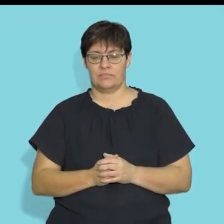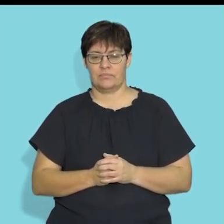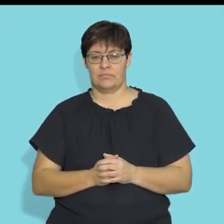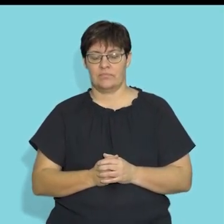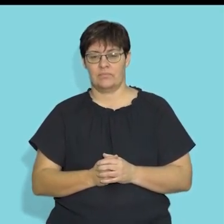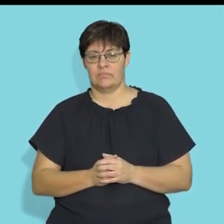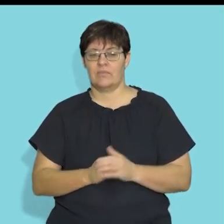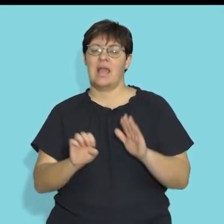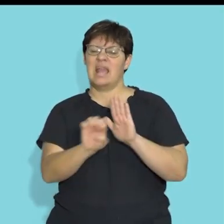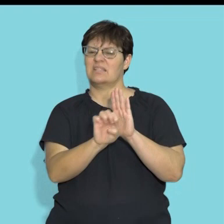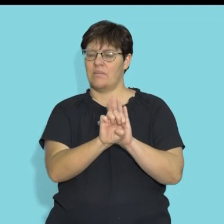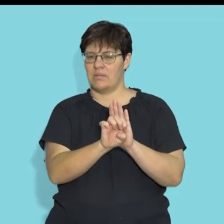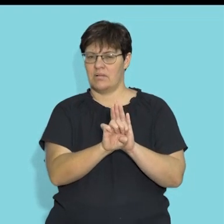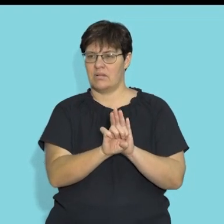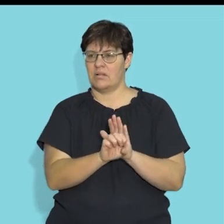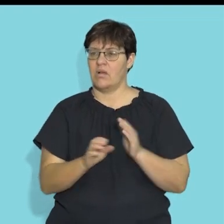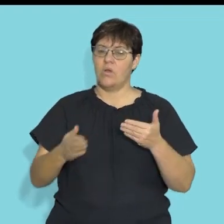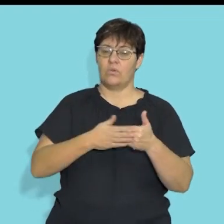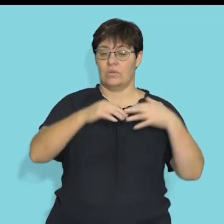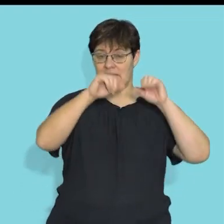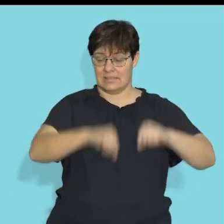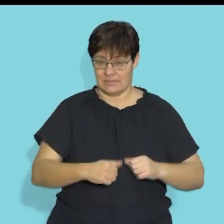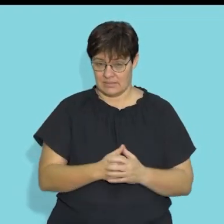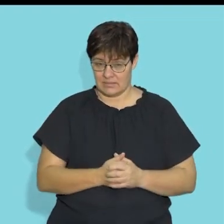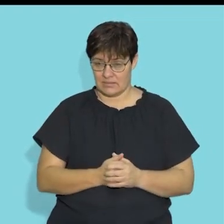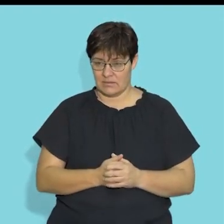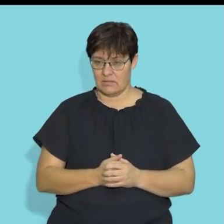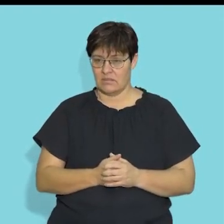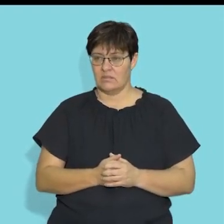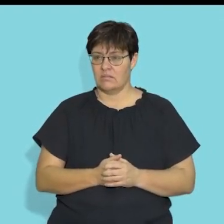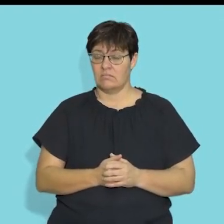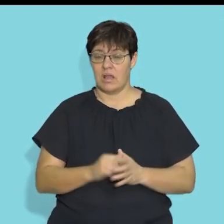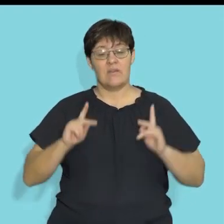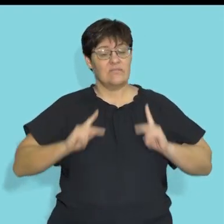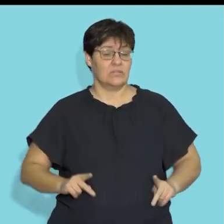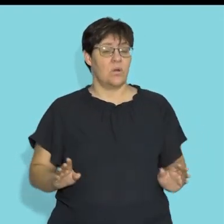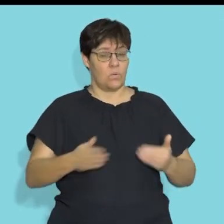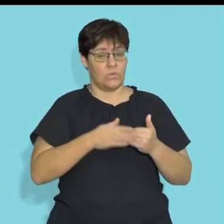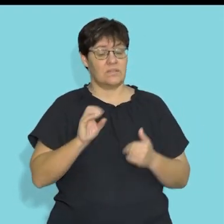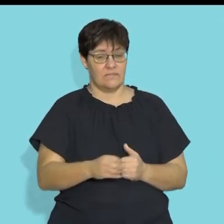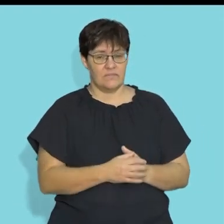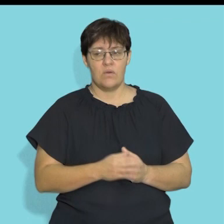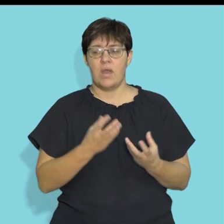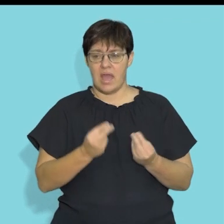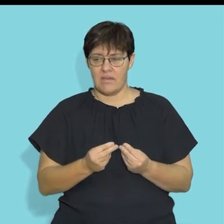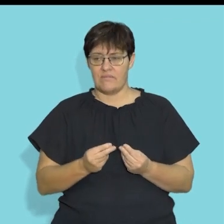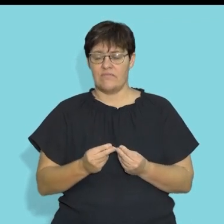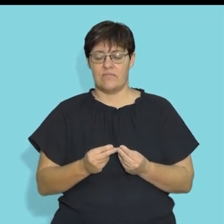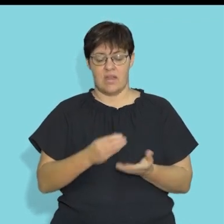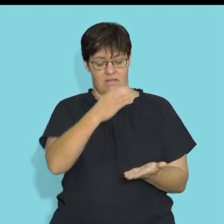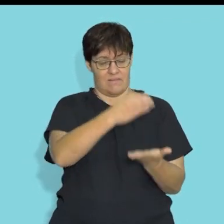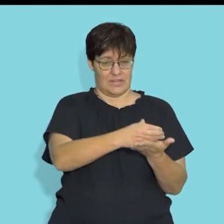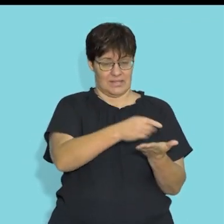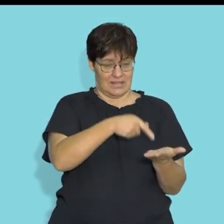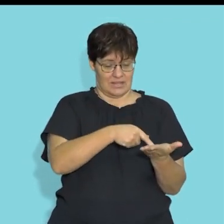If we have an example of a closed system here, it's physically closed where we have our reactant